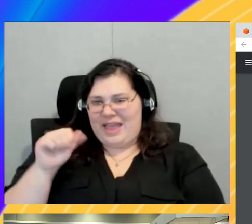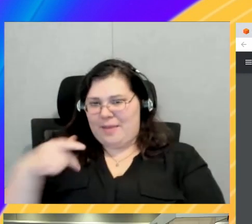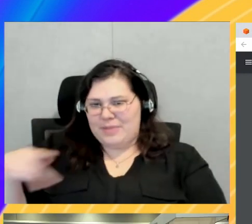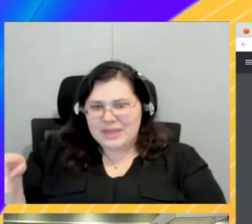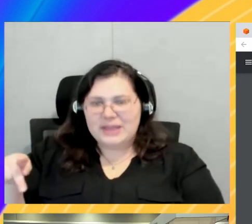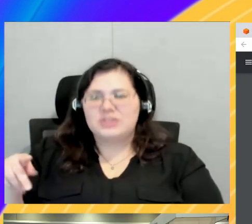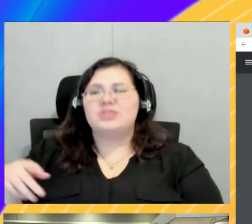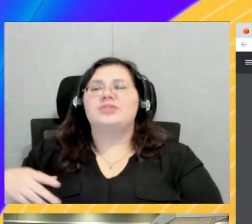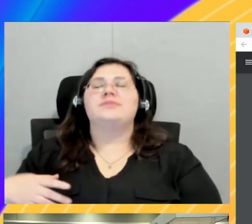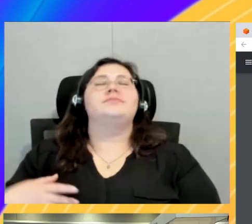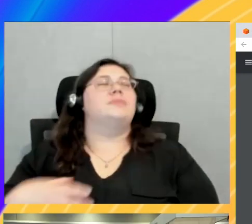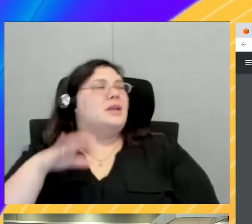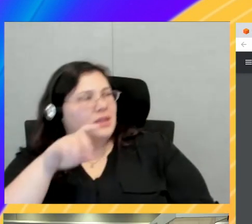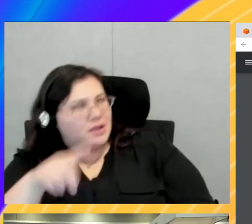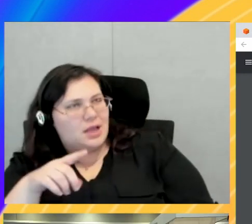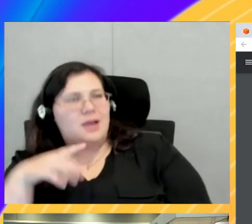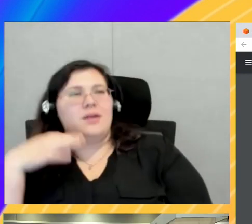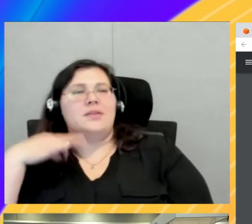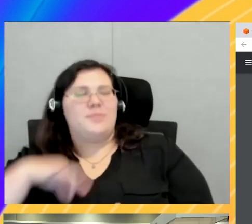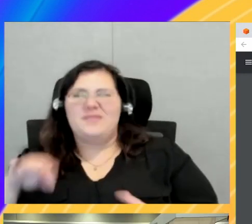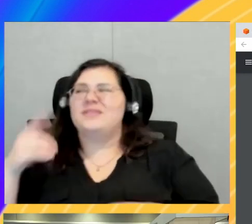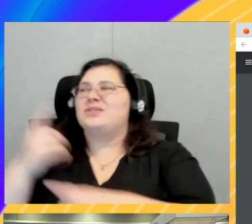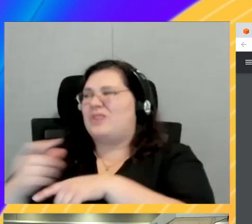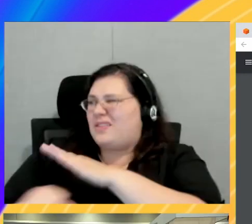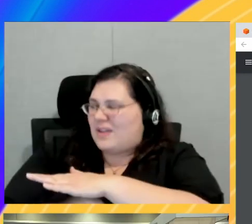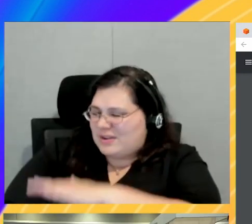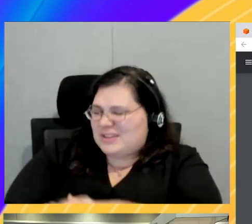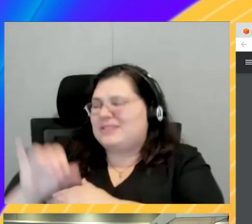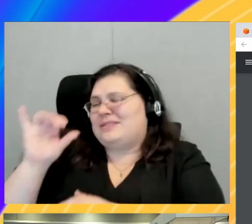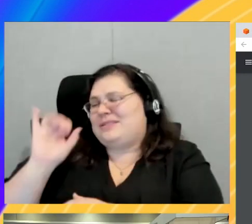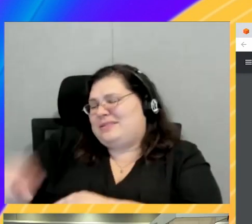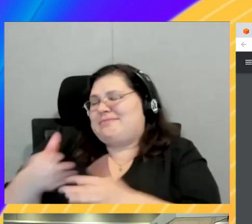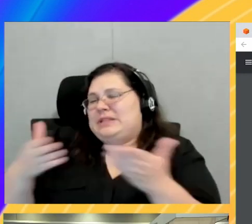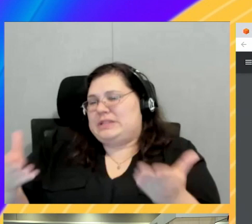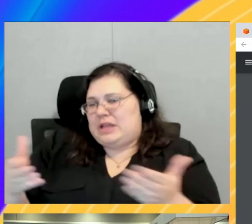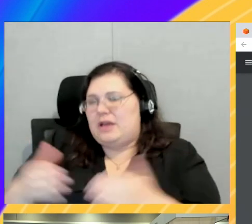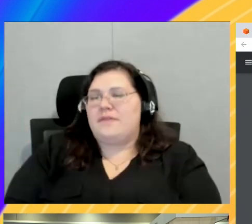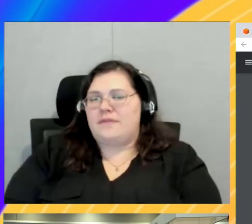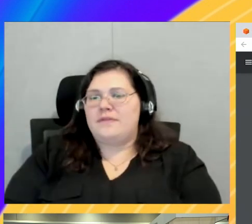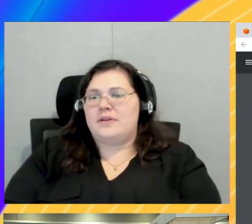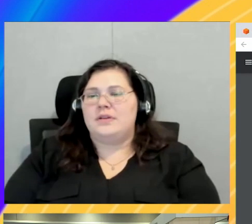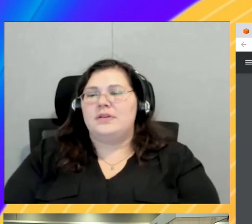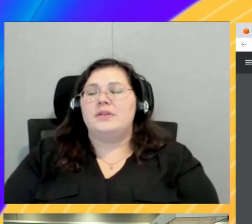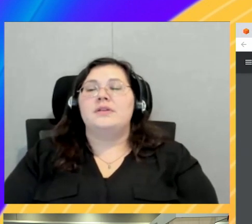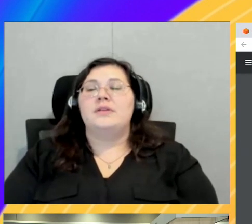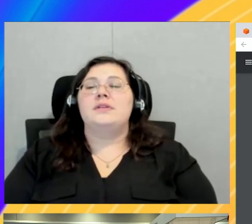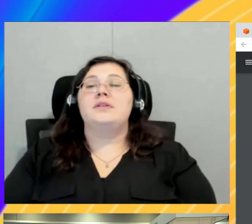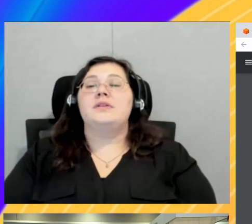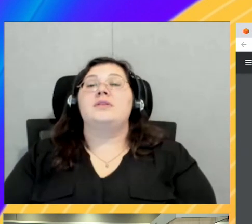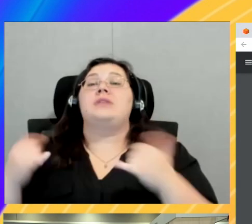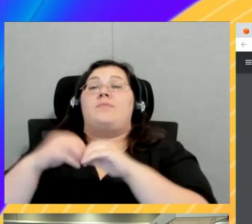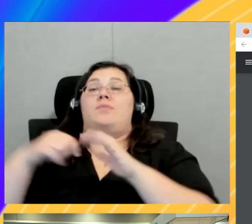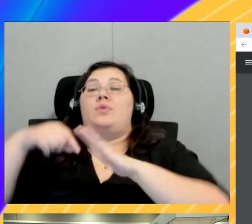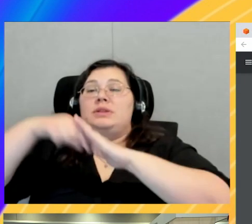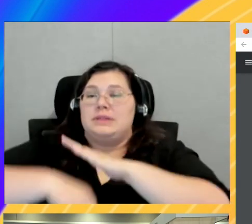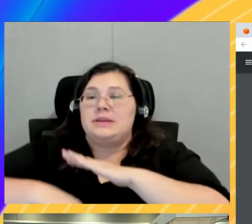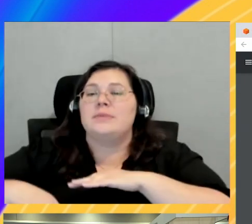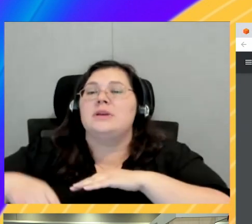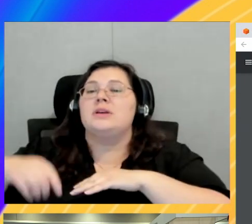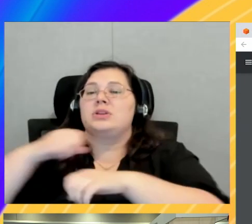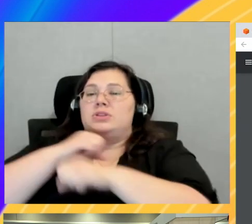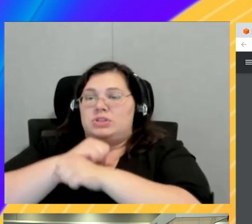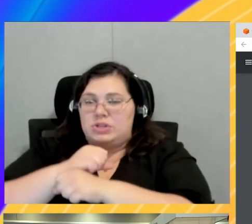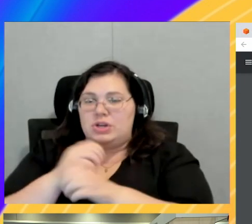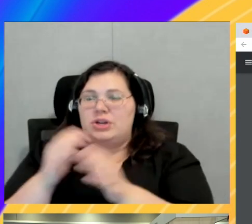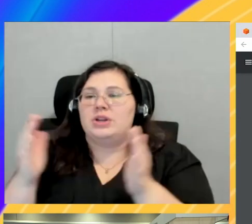benefits. The foundation, the stuff. But you're talking about security here. So now we go deeper into the security flywheel, and we say, now